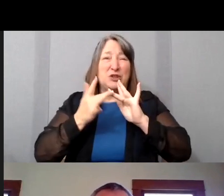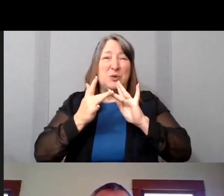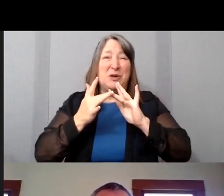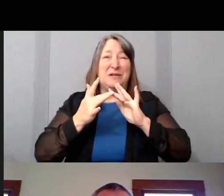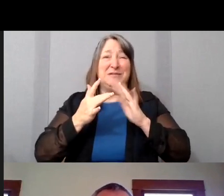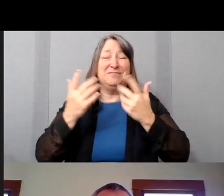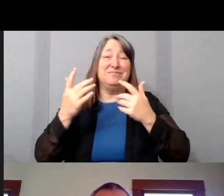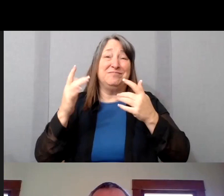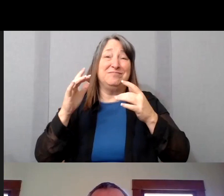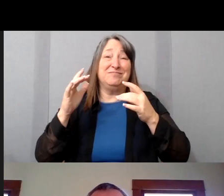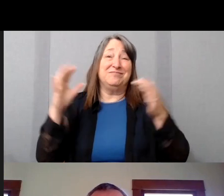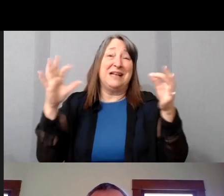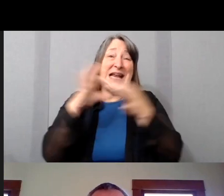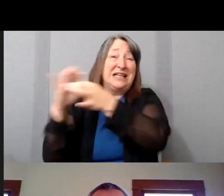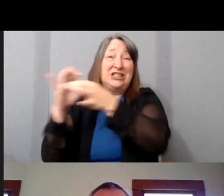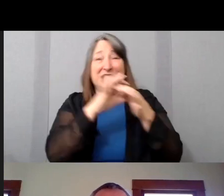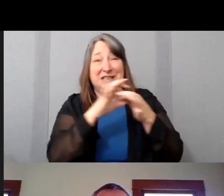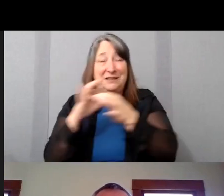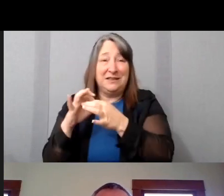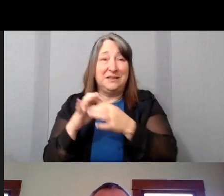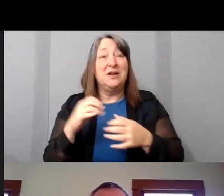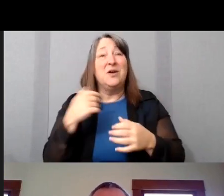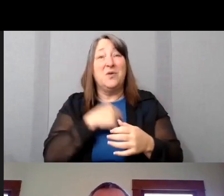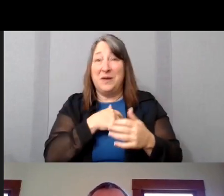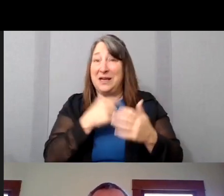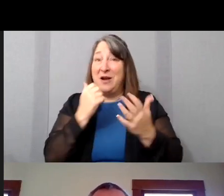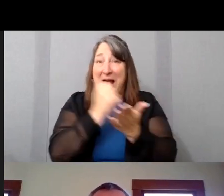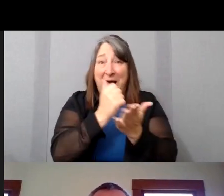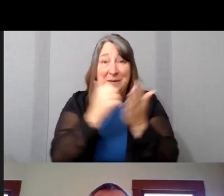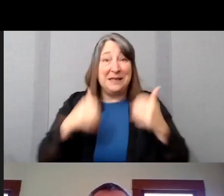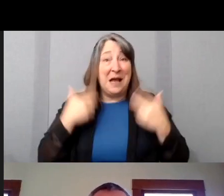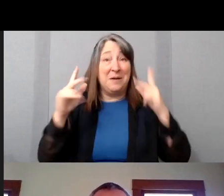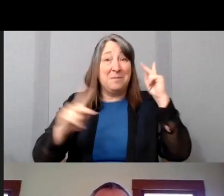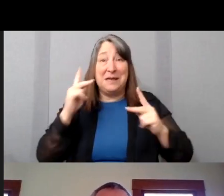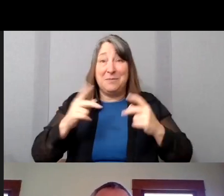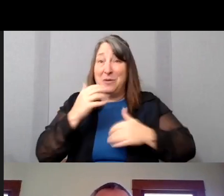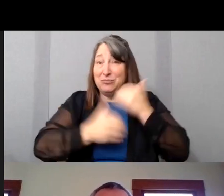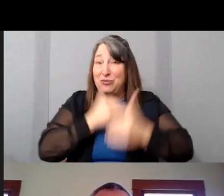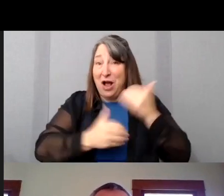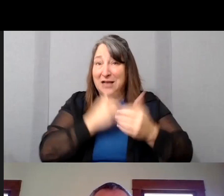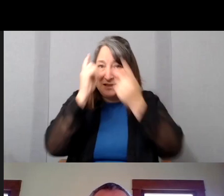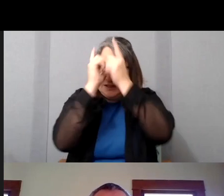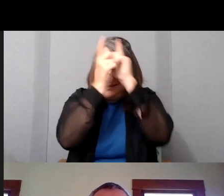help young people process their emotions and maybe just provide them with a little bit of fun and